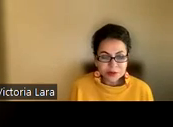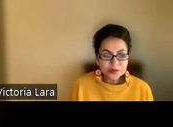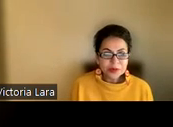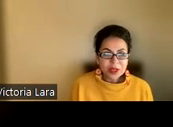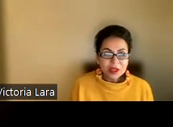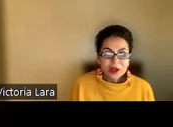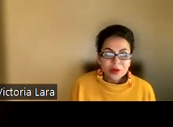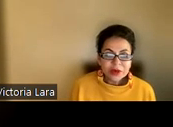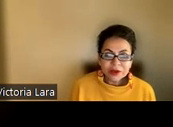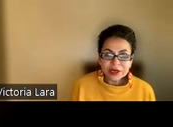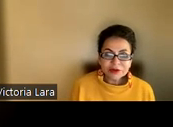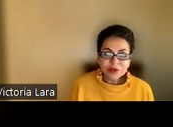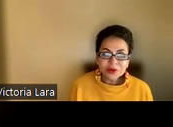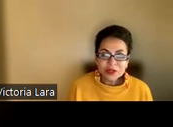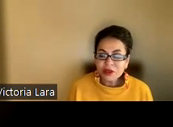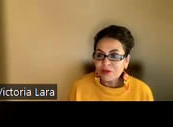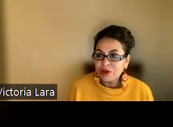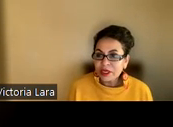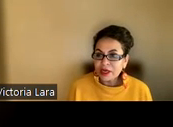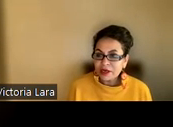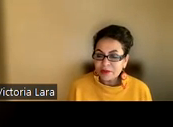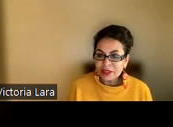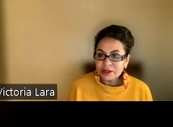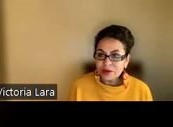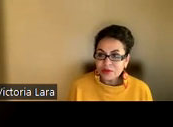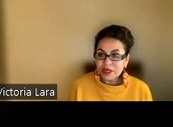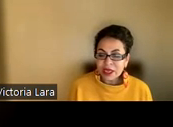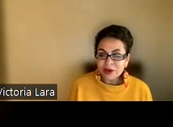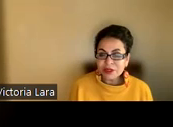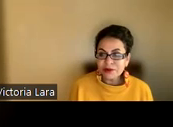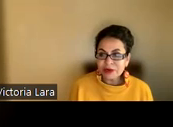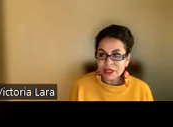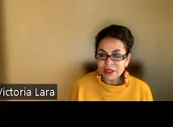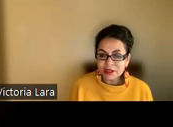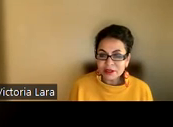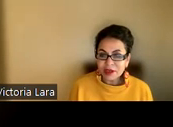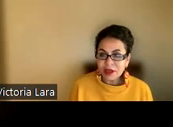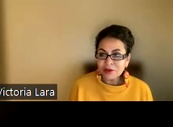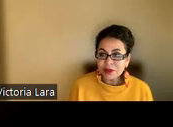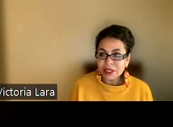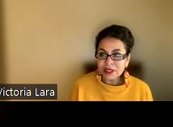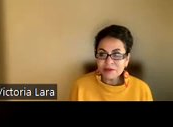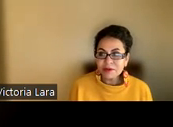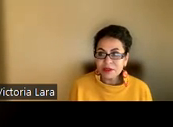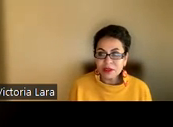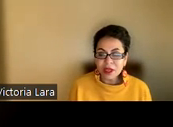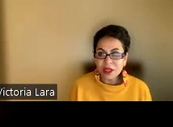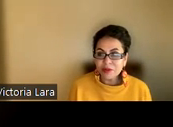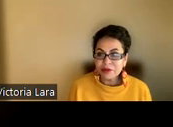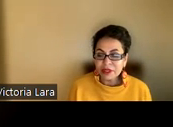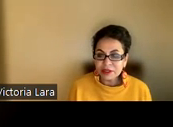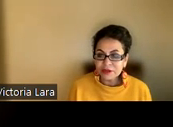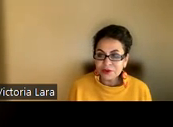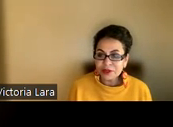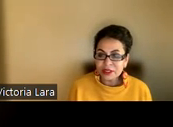Thank you. We're gonna review the community agreements. We're not gonna read it. I'm gonna give a